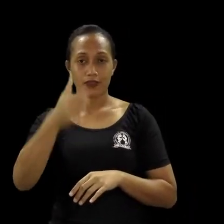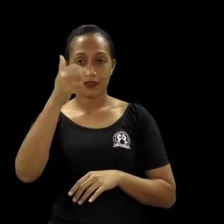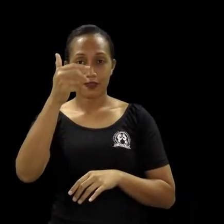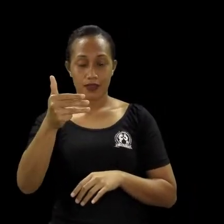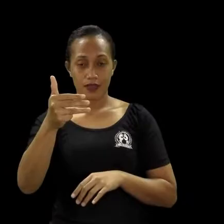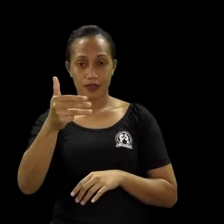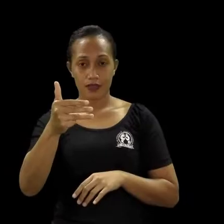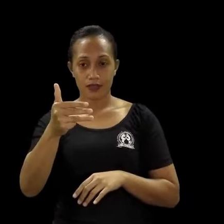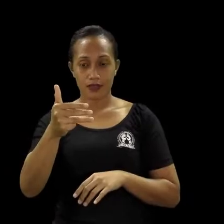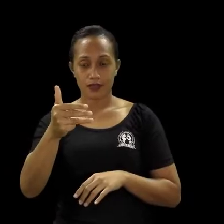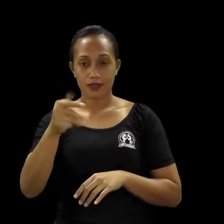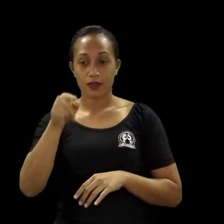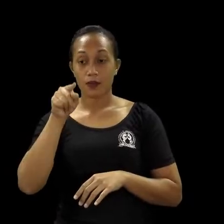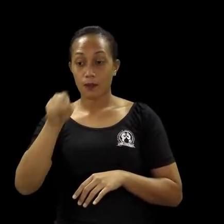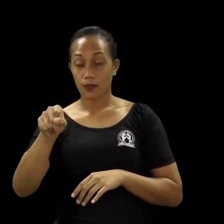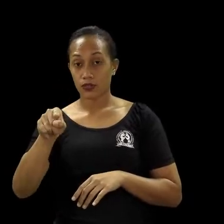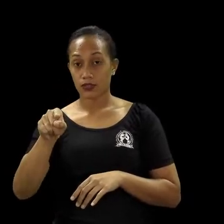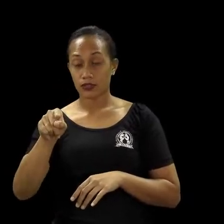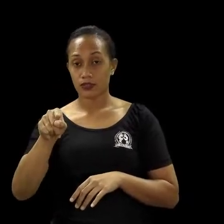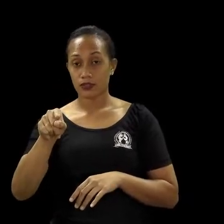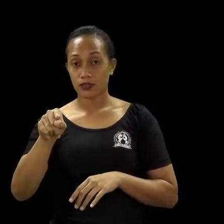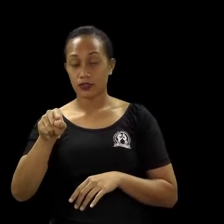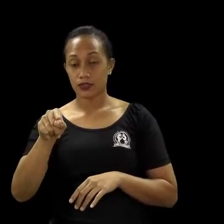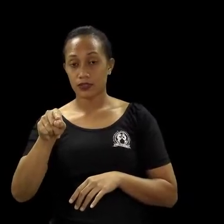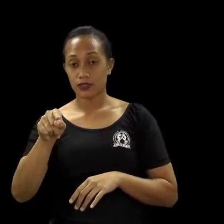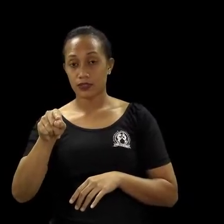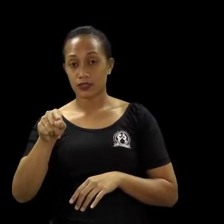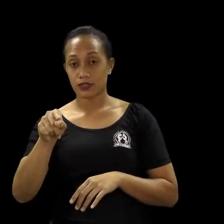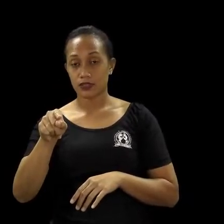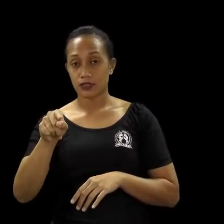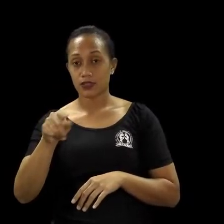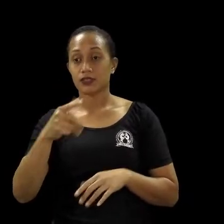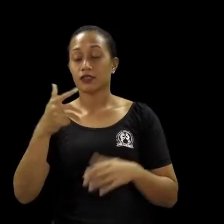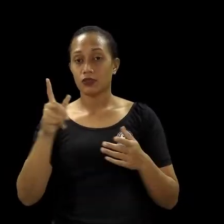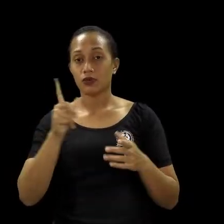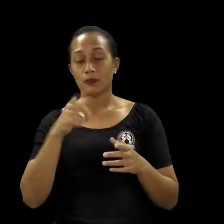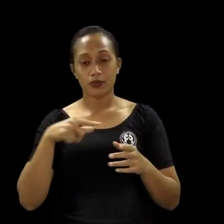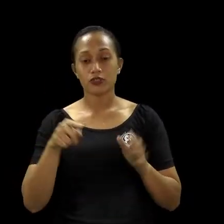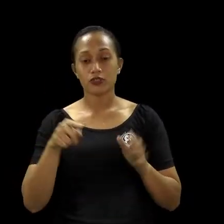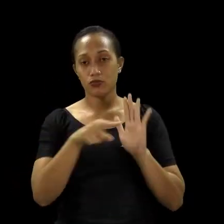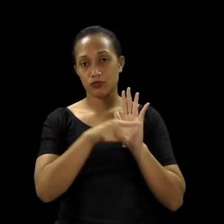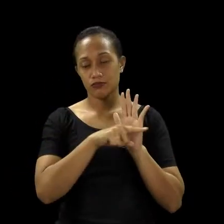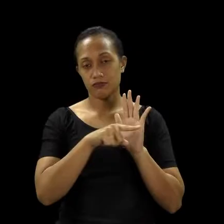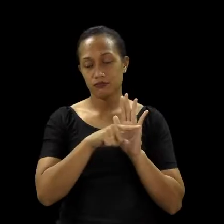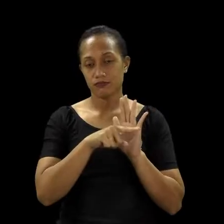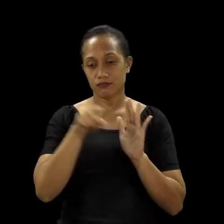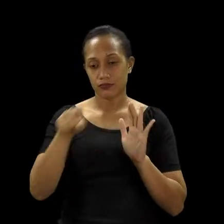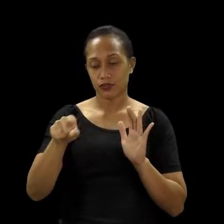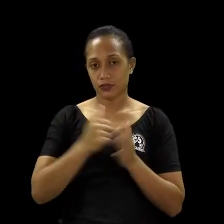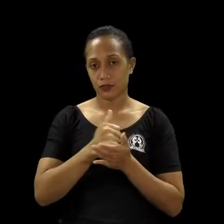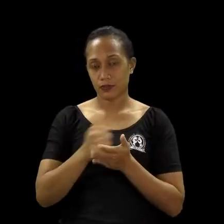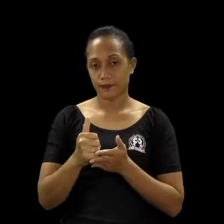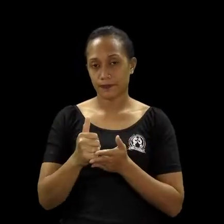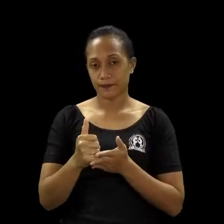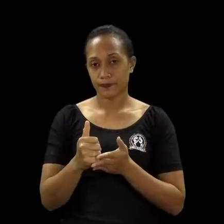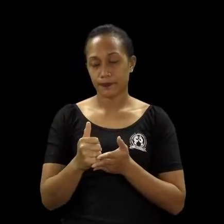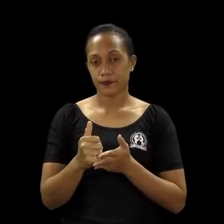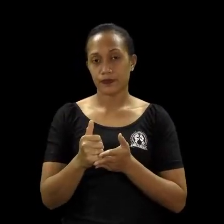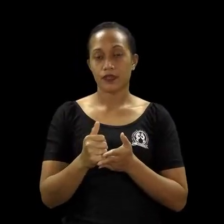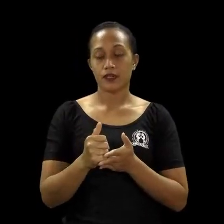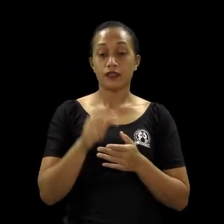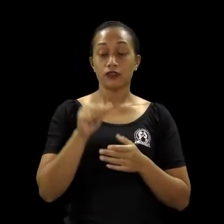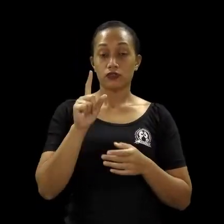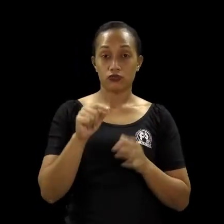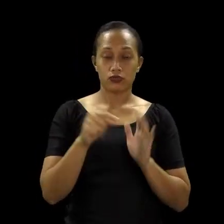0.79, making a point to align our decimal points so that we're subtracting the right place from the right place. And now let's